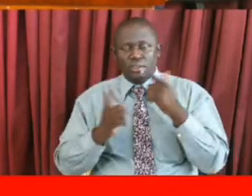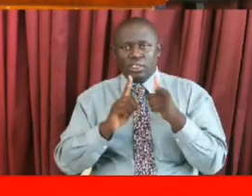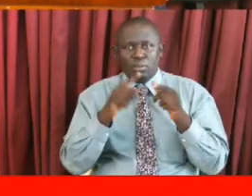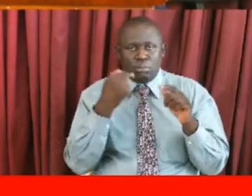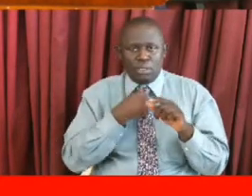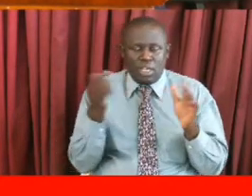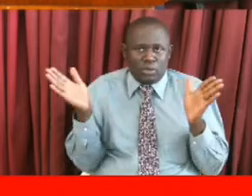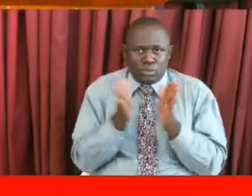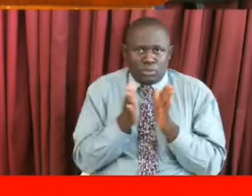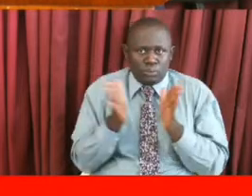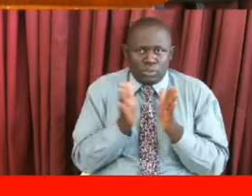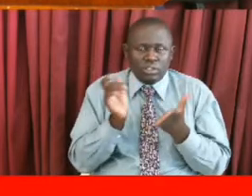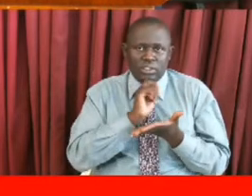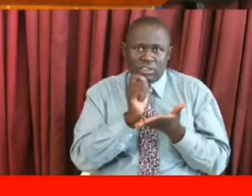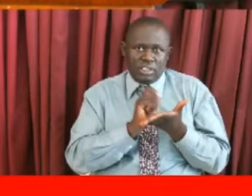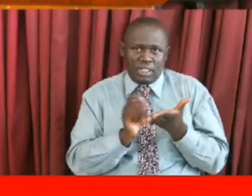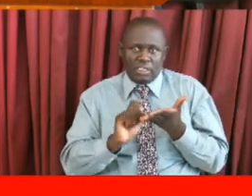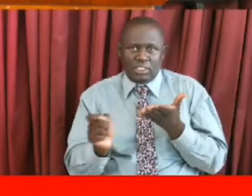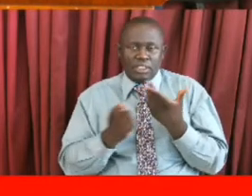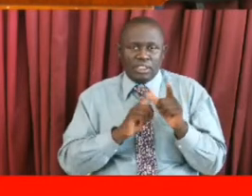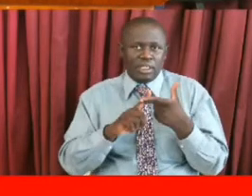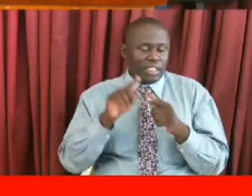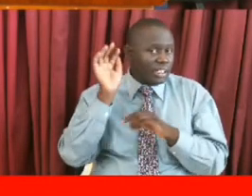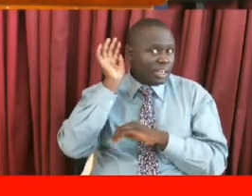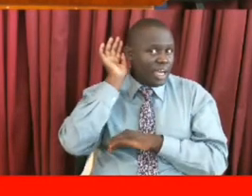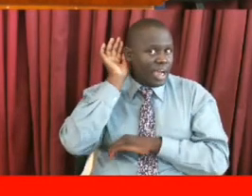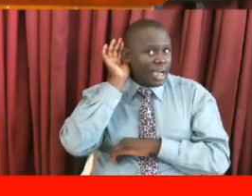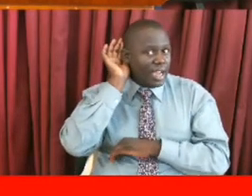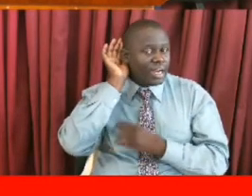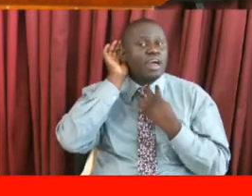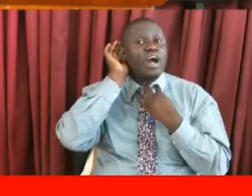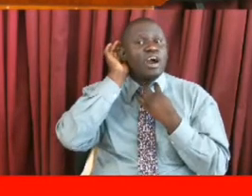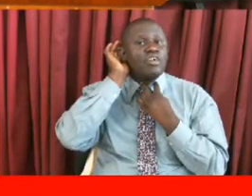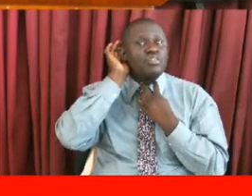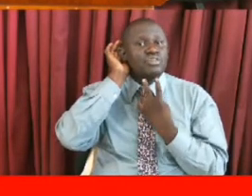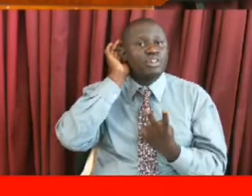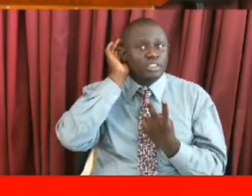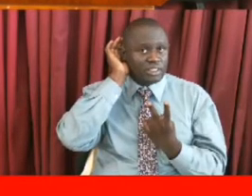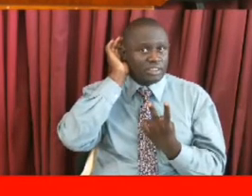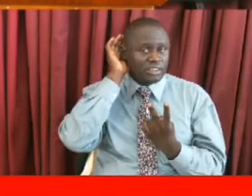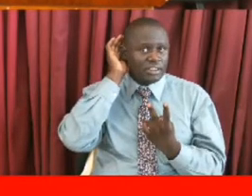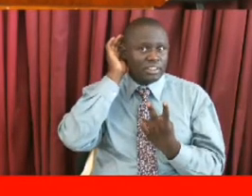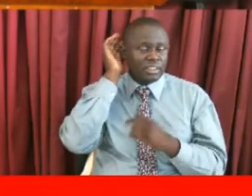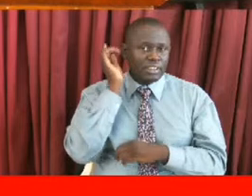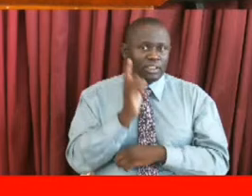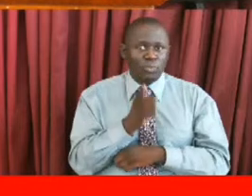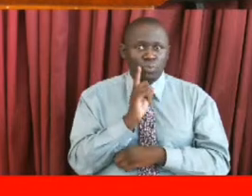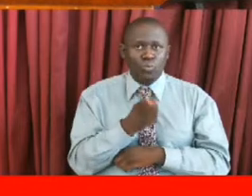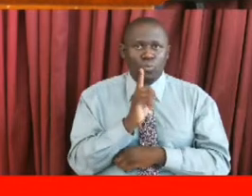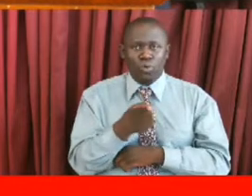up those things which the seven Thunders uttered and write them not